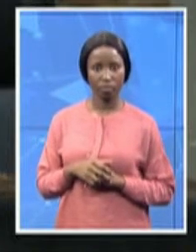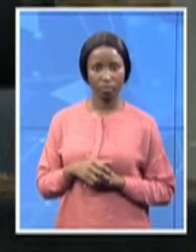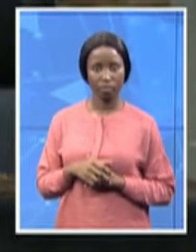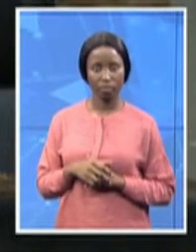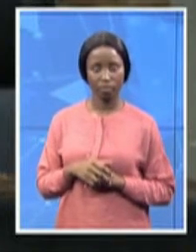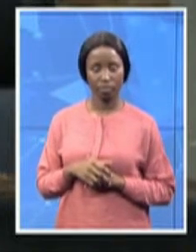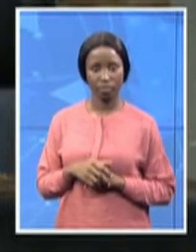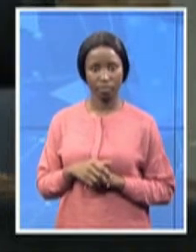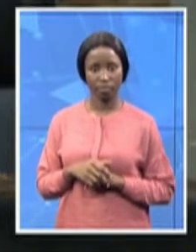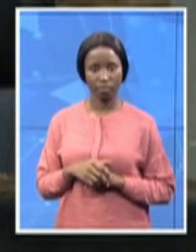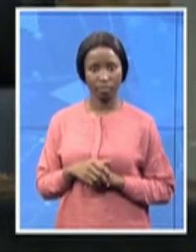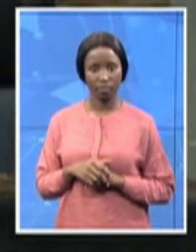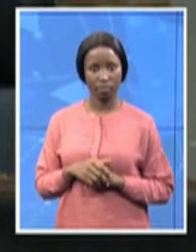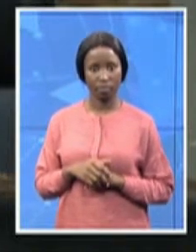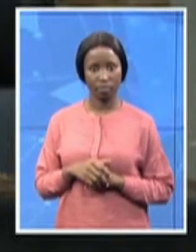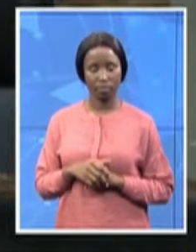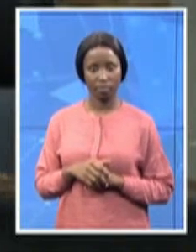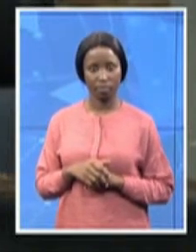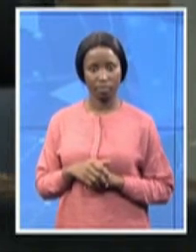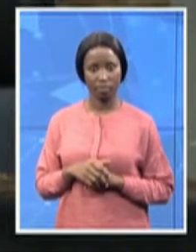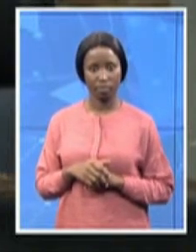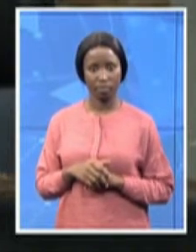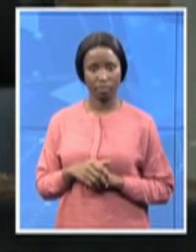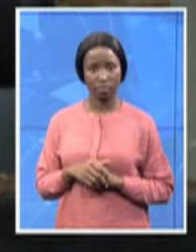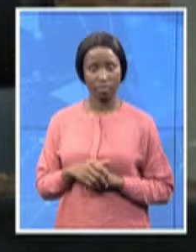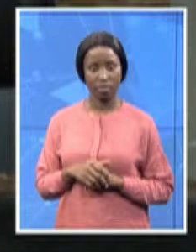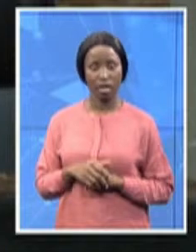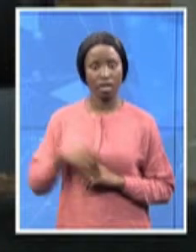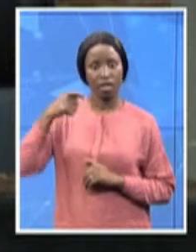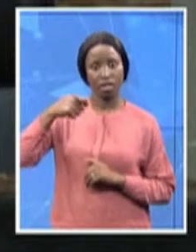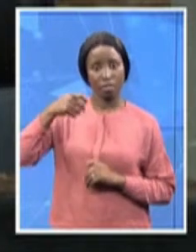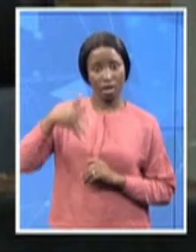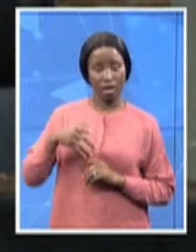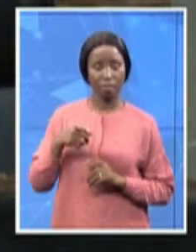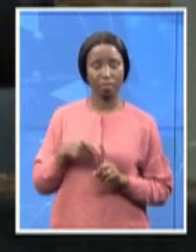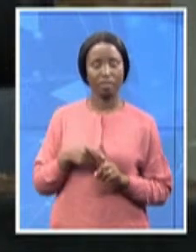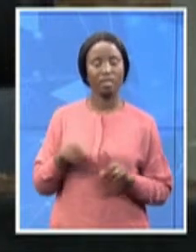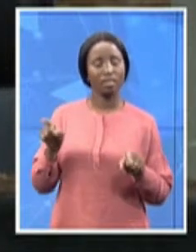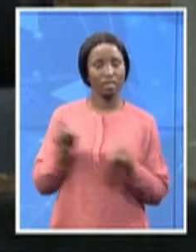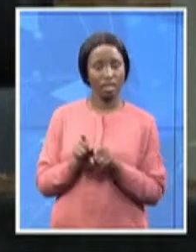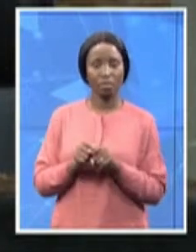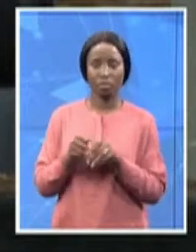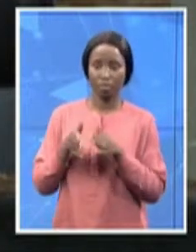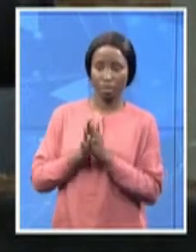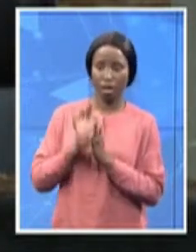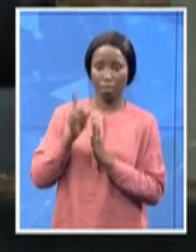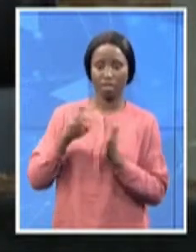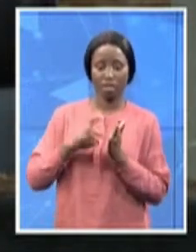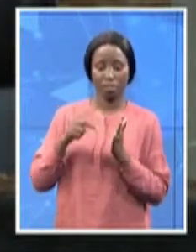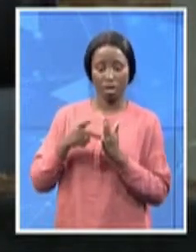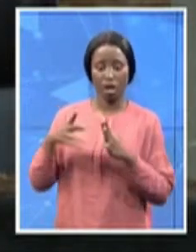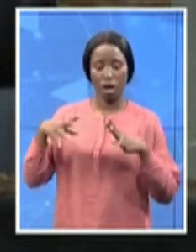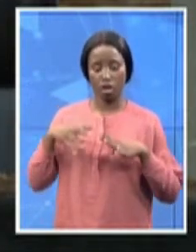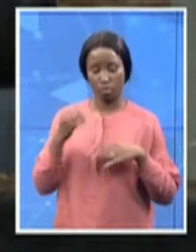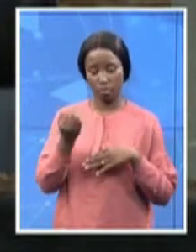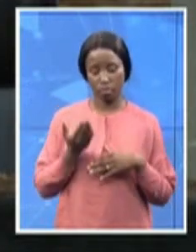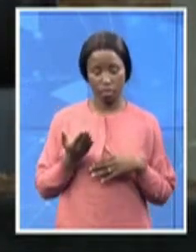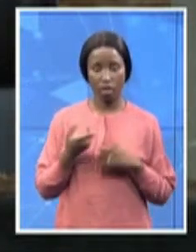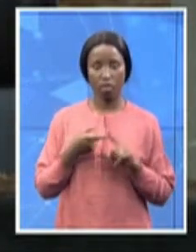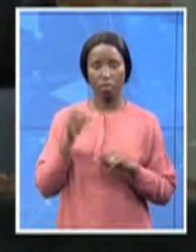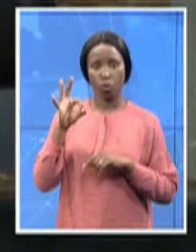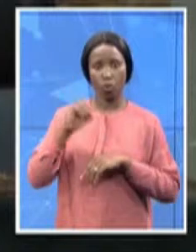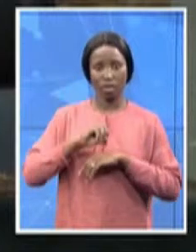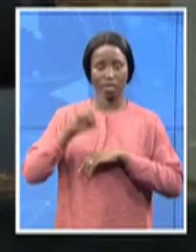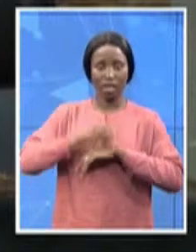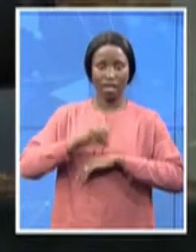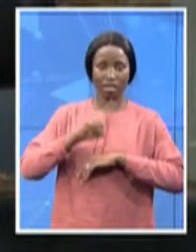The Speaker was also required to submit a plan within 30 days to the Public Protector. This plan had to